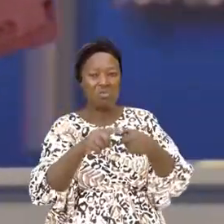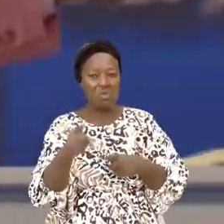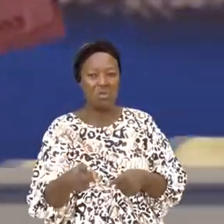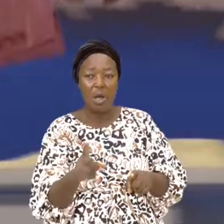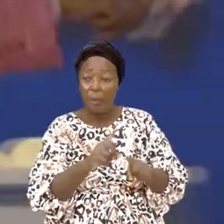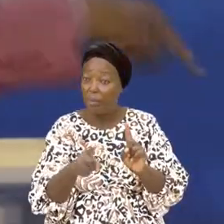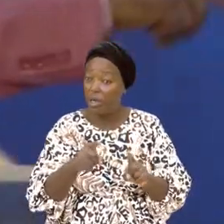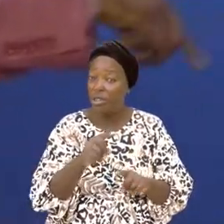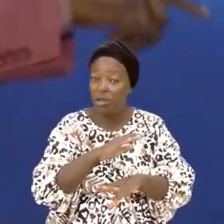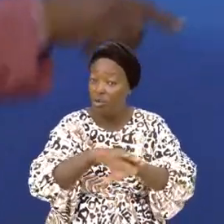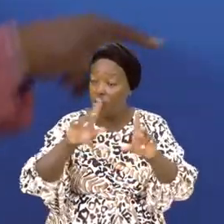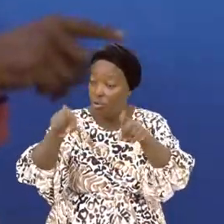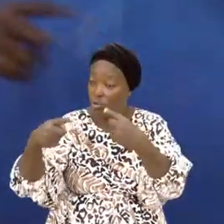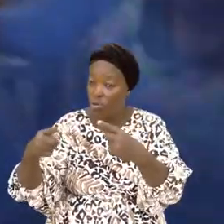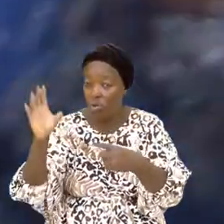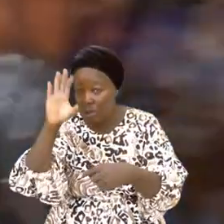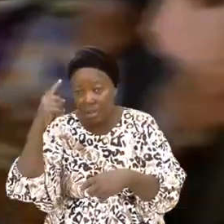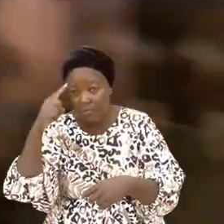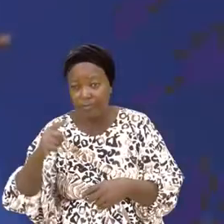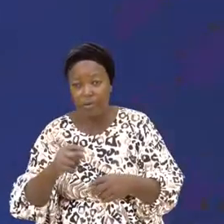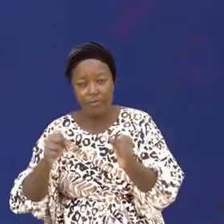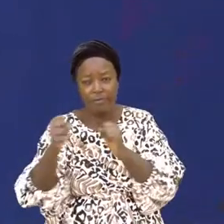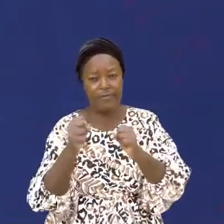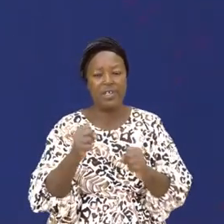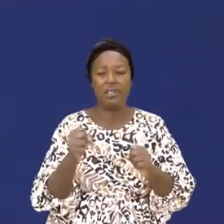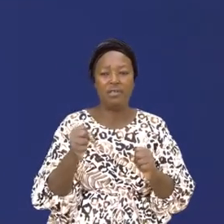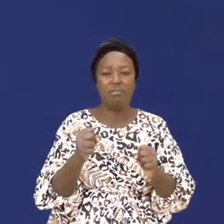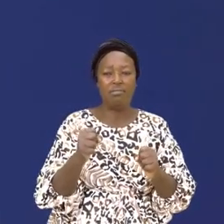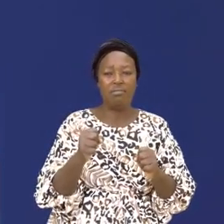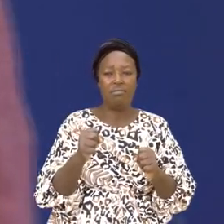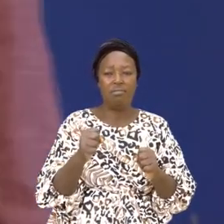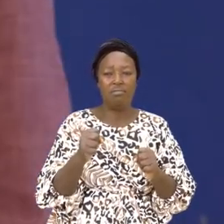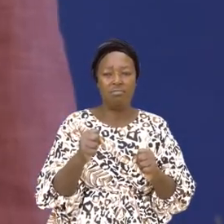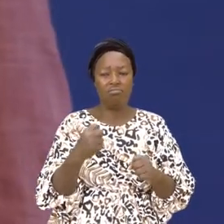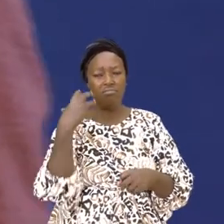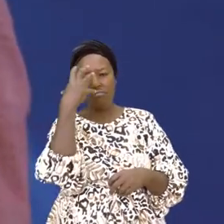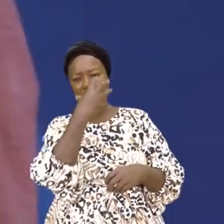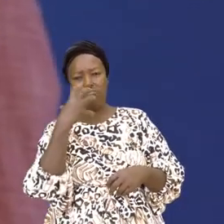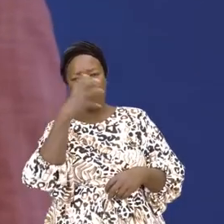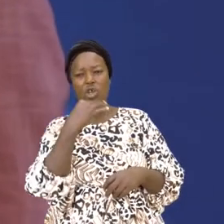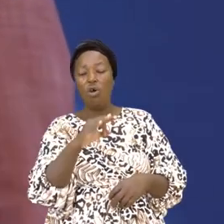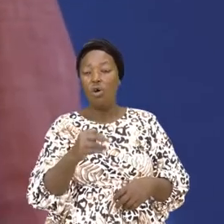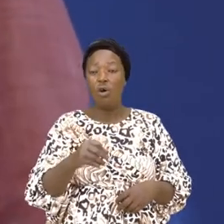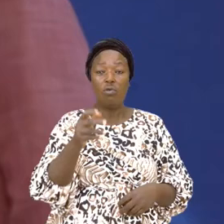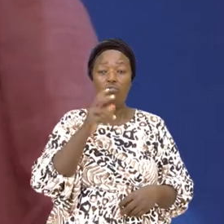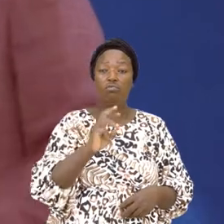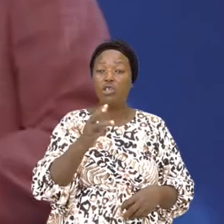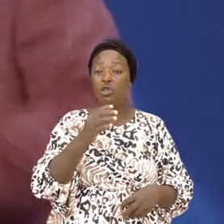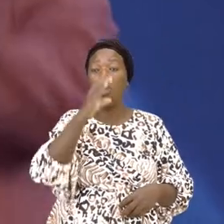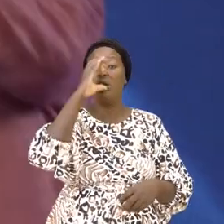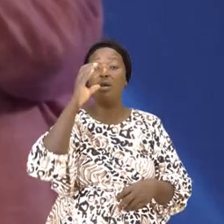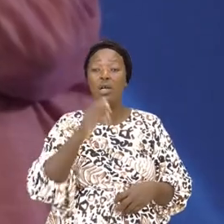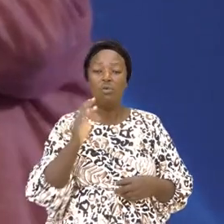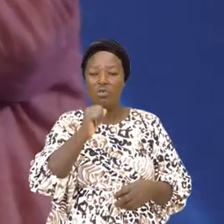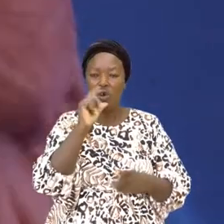But don't go searching out for fight. Intoxication of alcohol will not come to you.